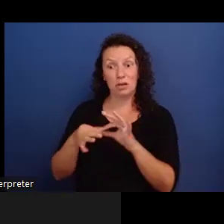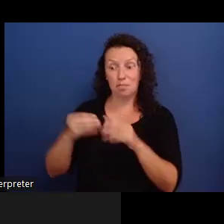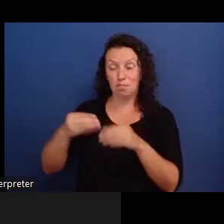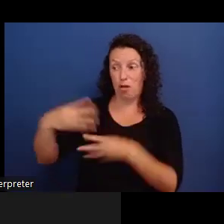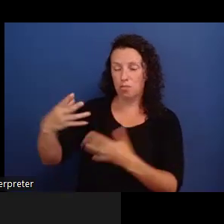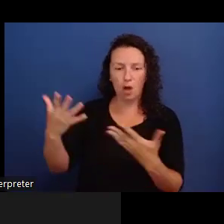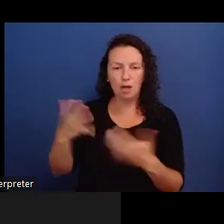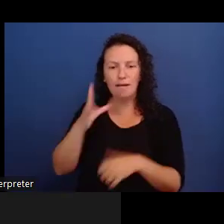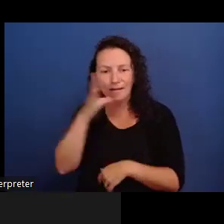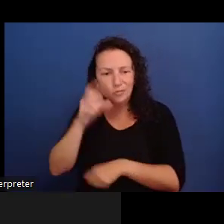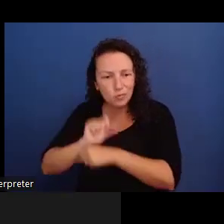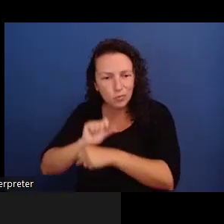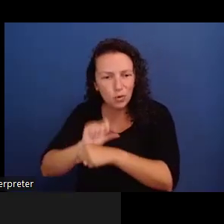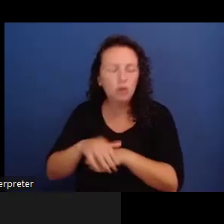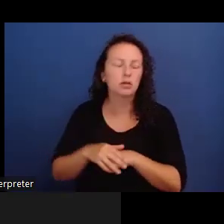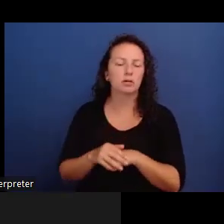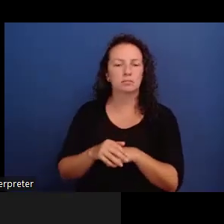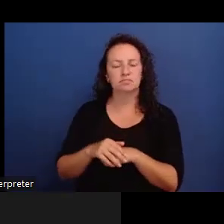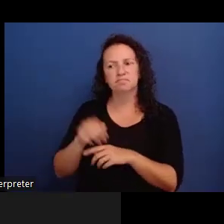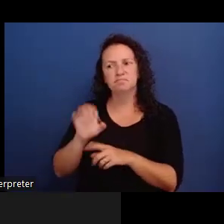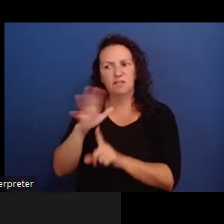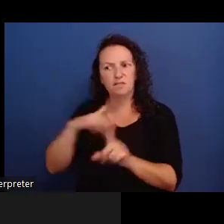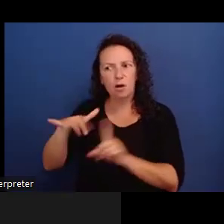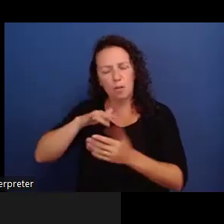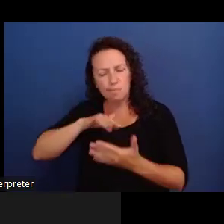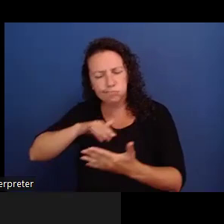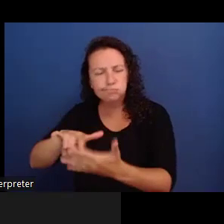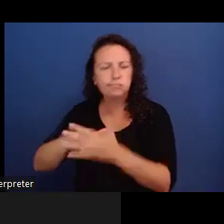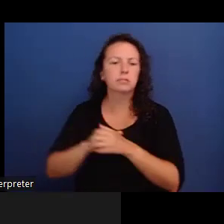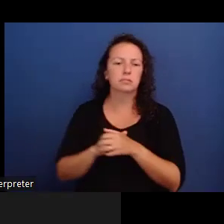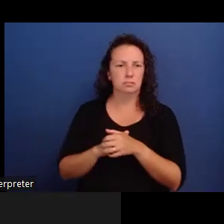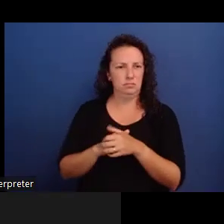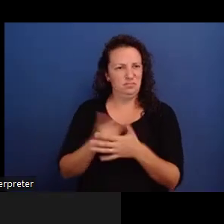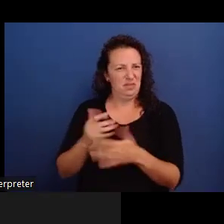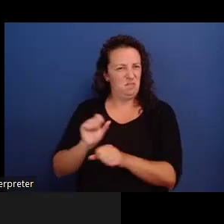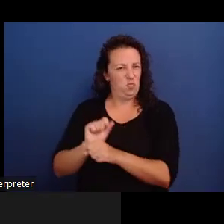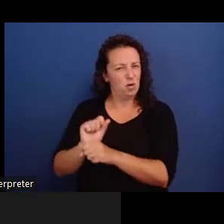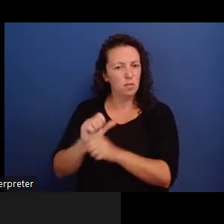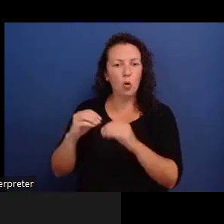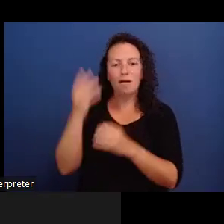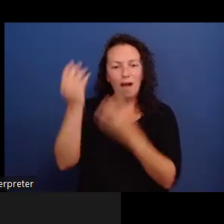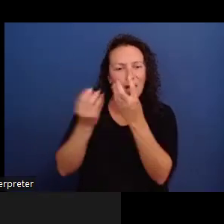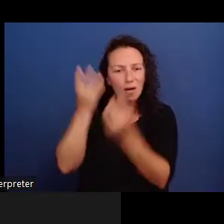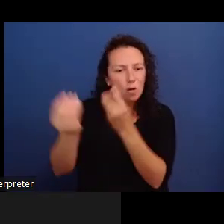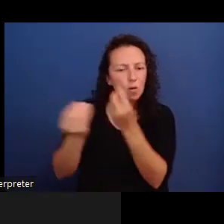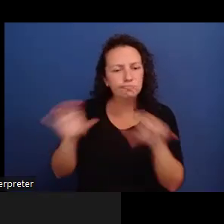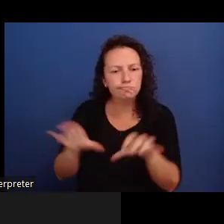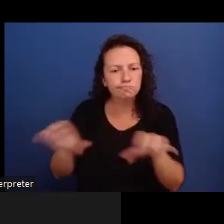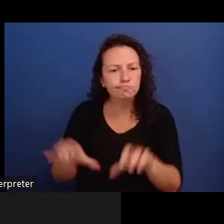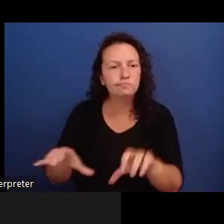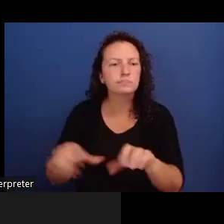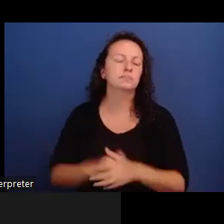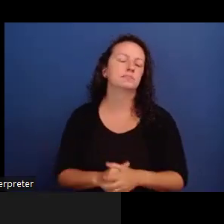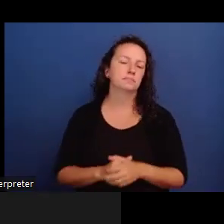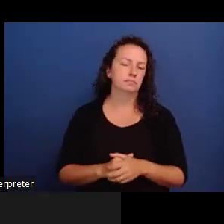ecology, the environment. So these are all jobs that really, get you outside, right? Um, and